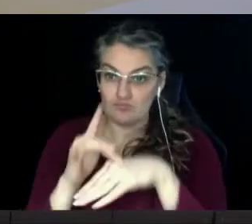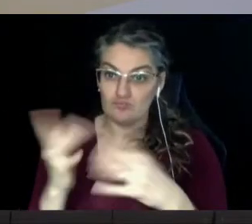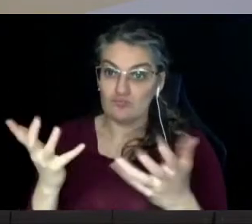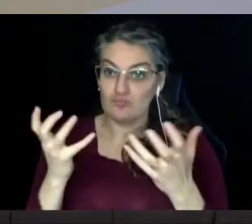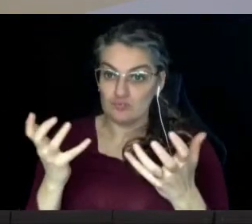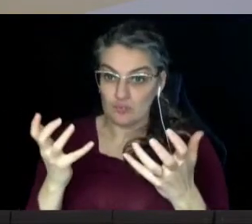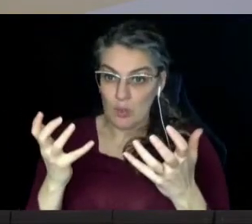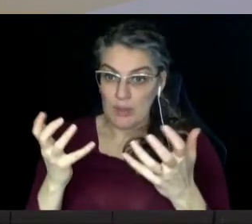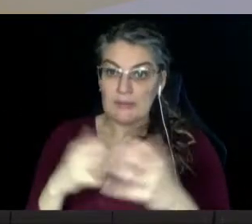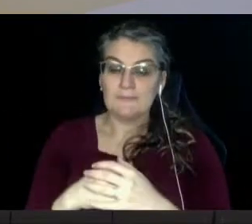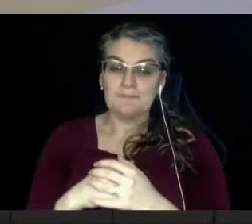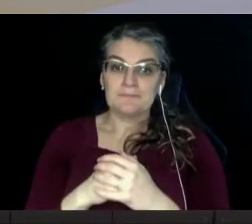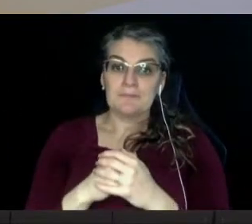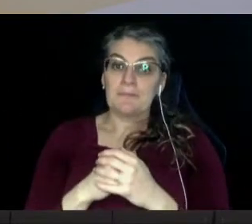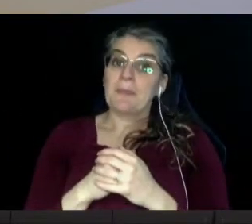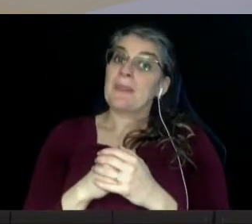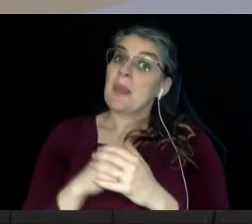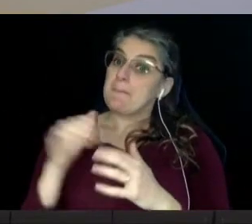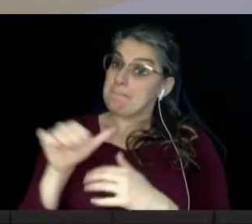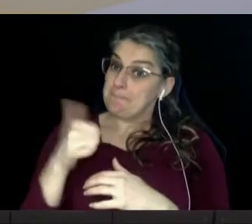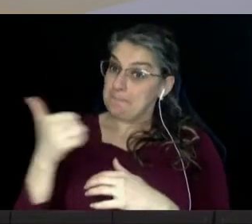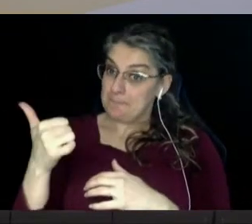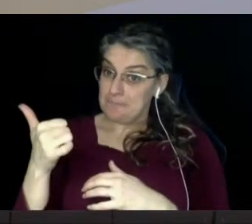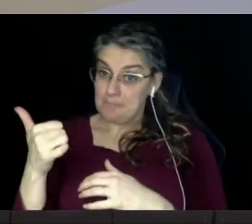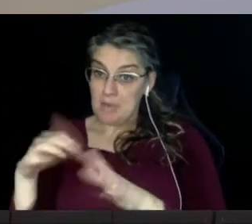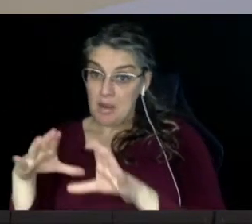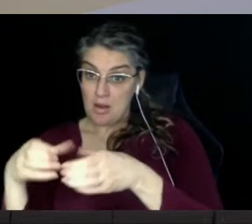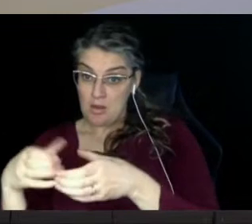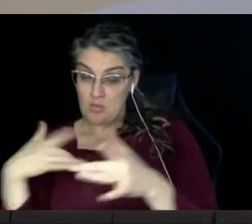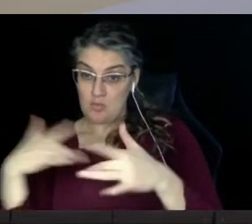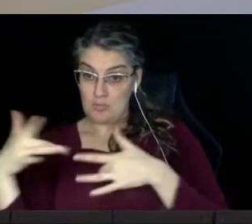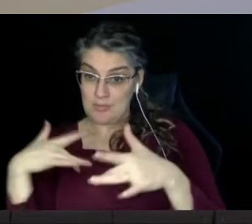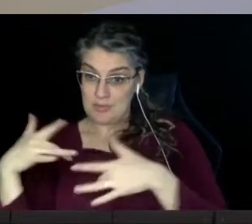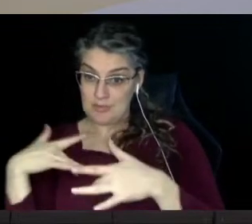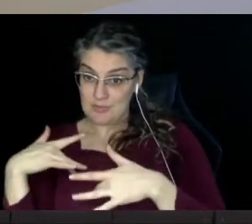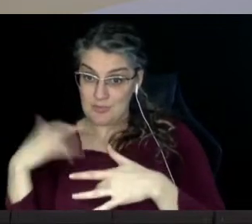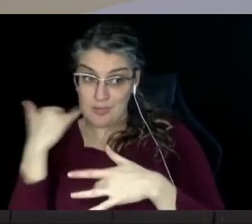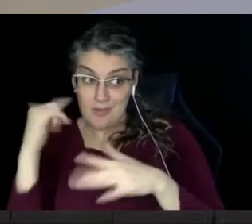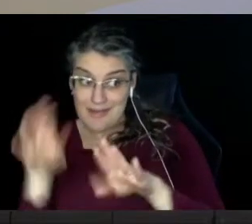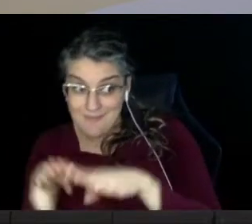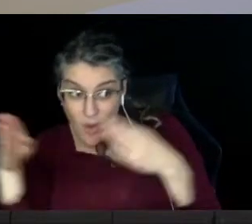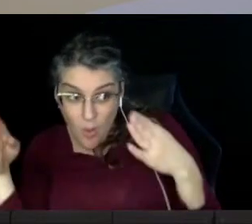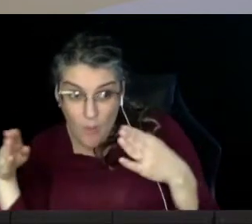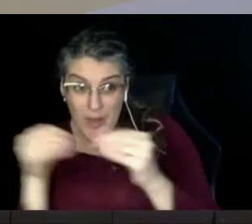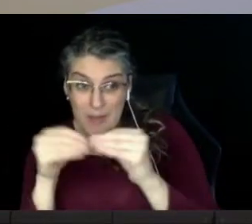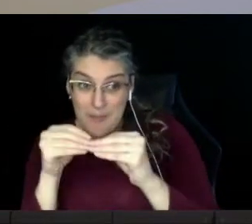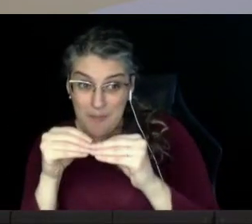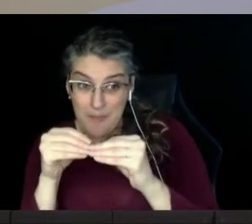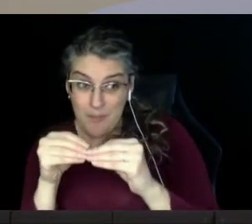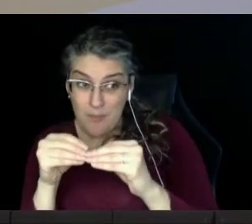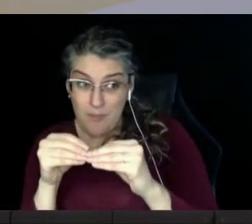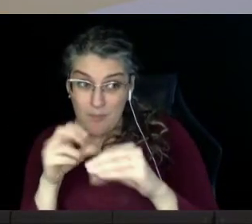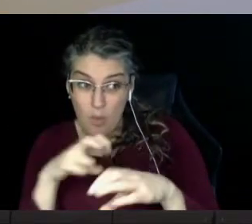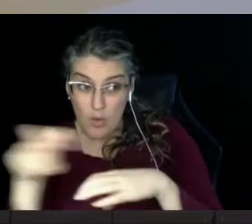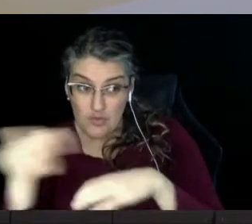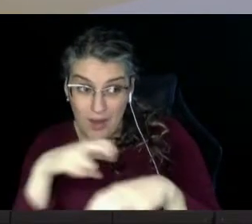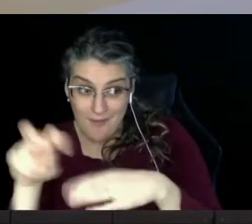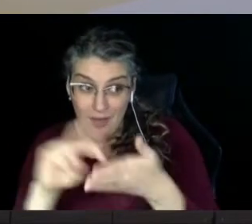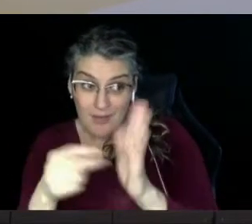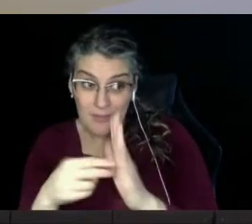what could happen when the Atlantic bubble opens. And I think that's why we'll continue not only to look at